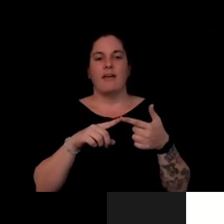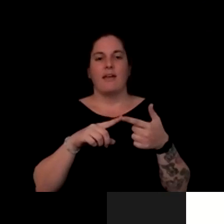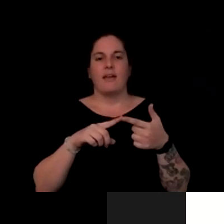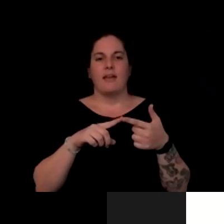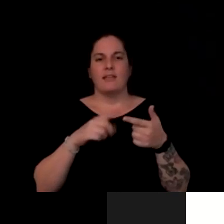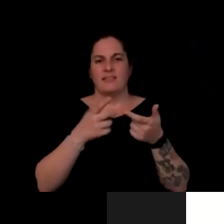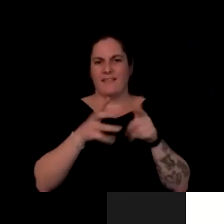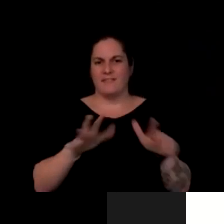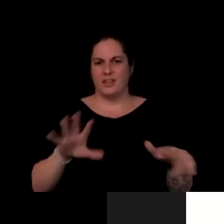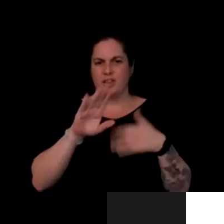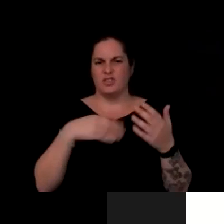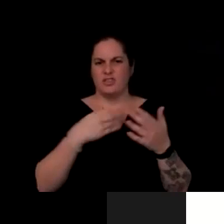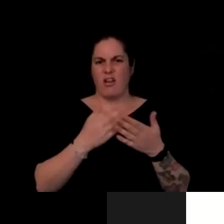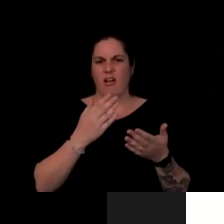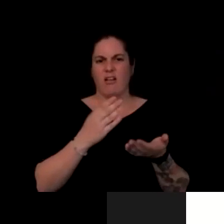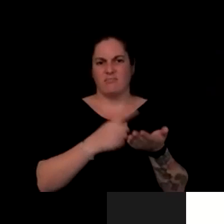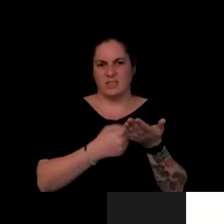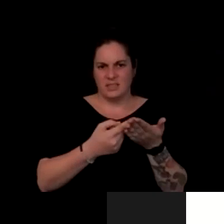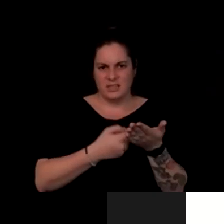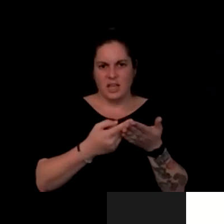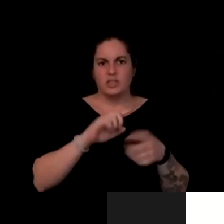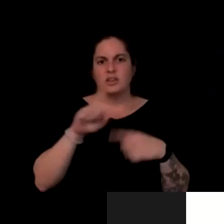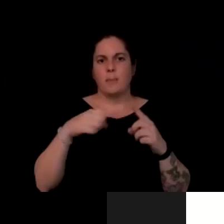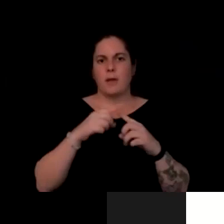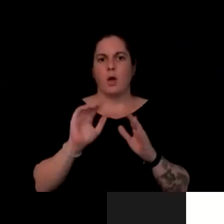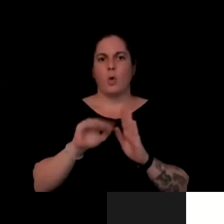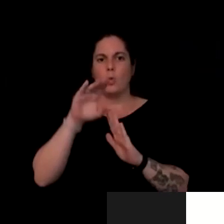on waves. So I'm going to go ahead and share my screen.